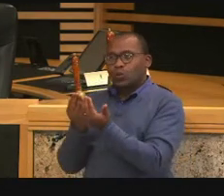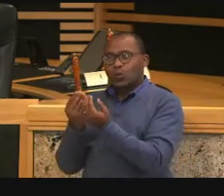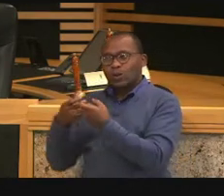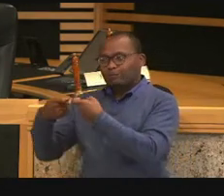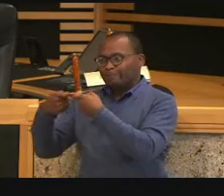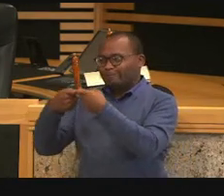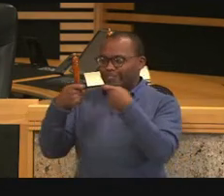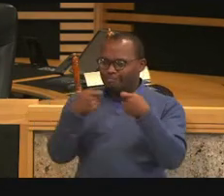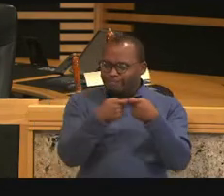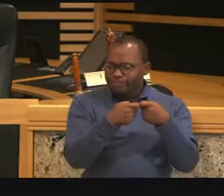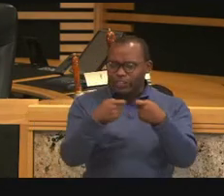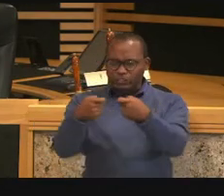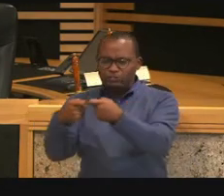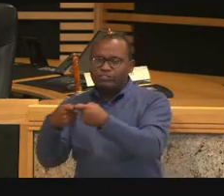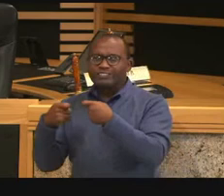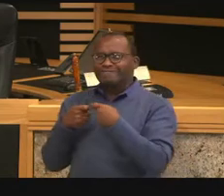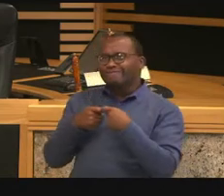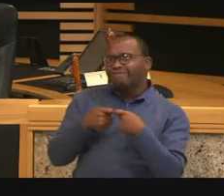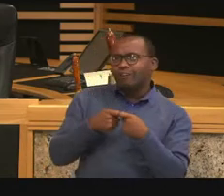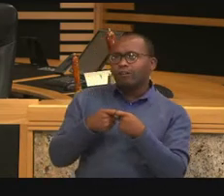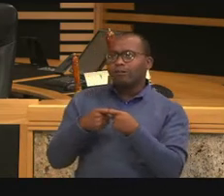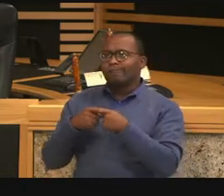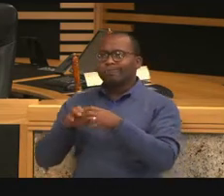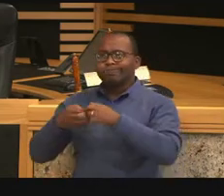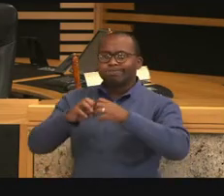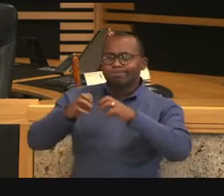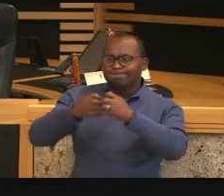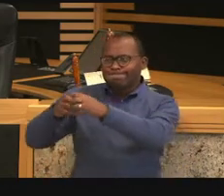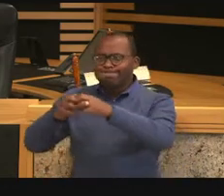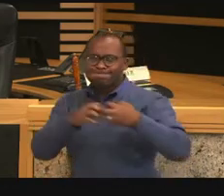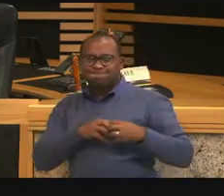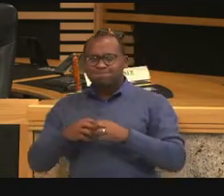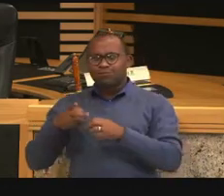the phenomenon yabantwana bomgquba,